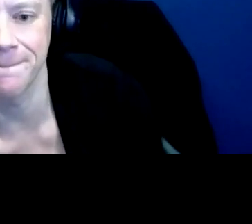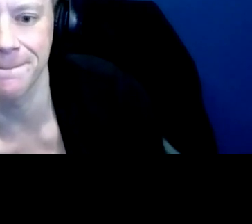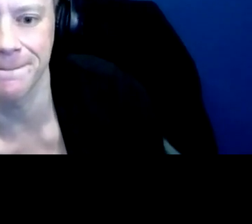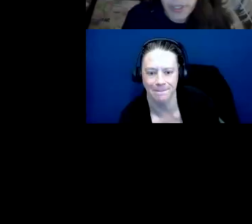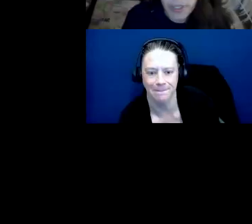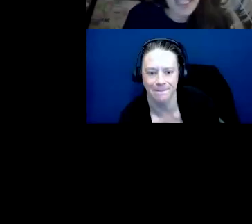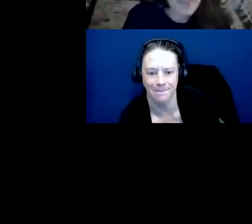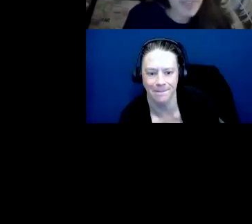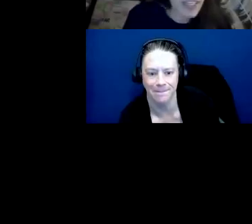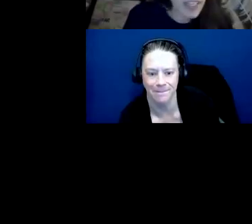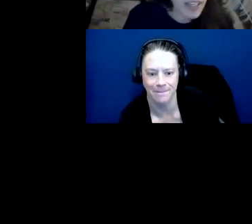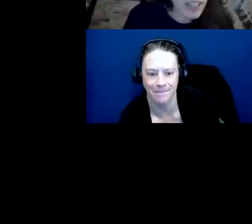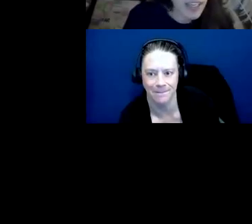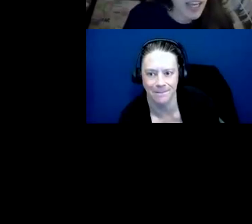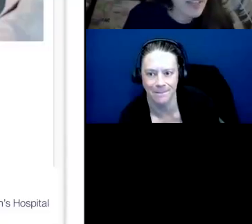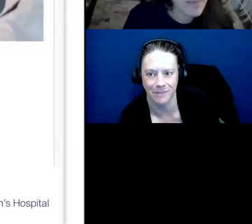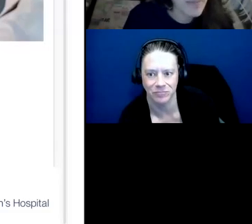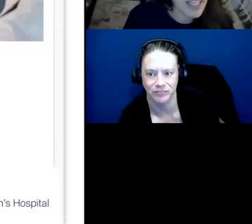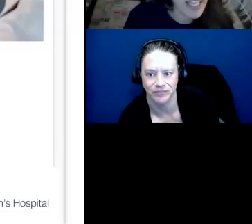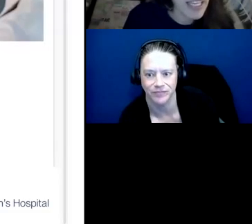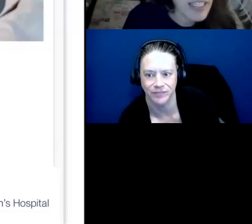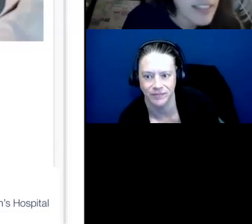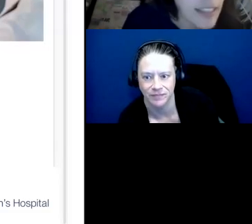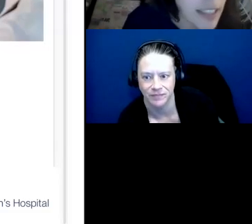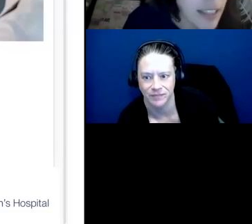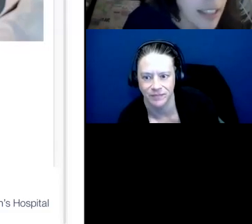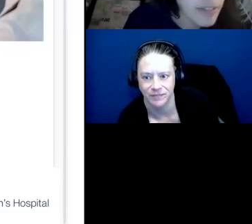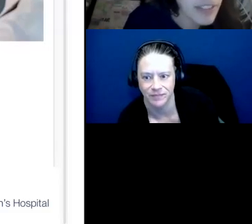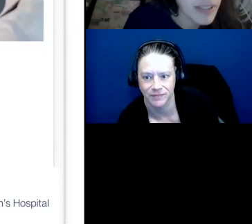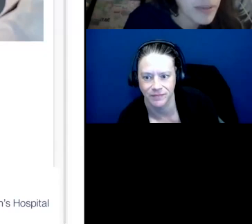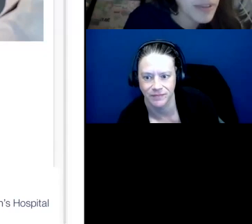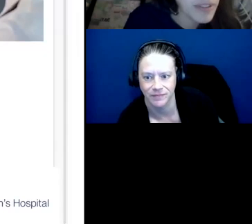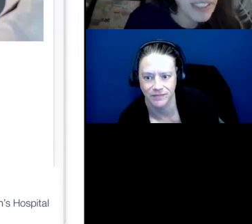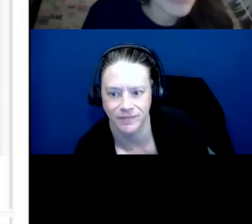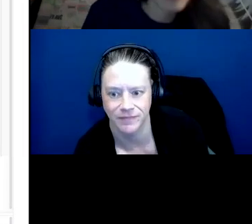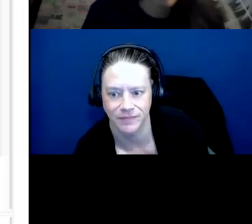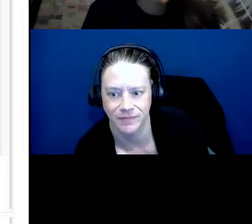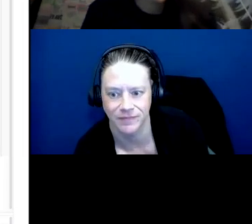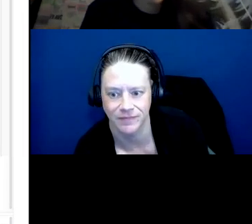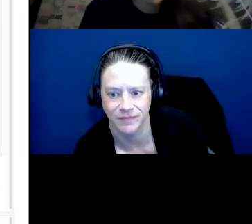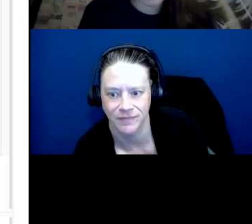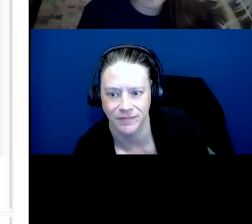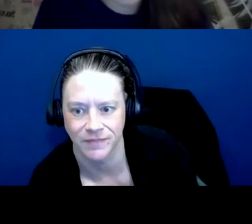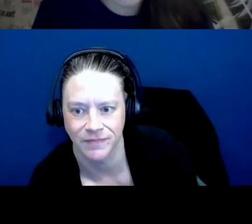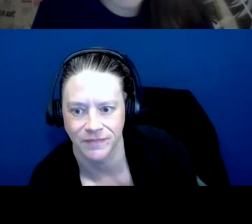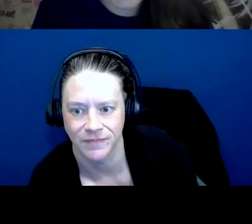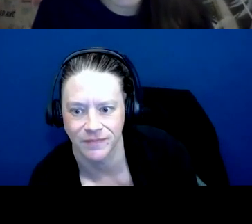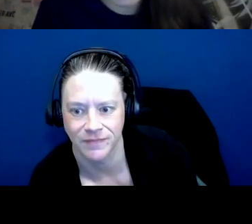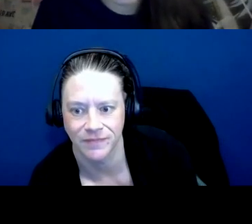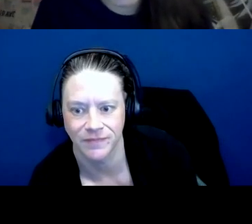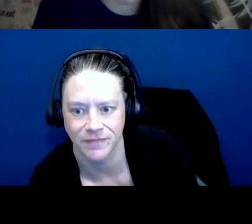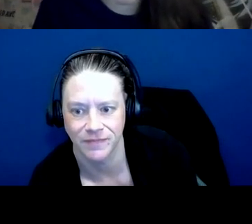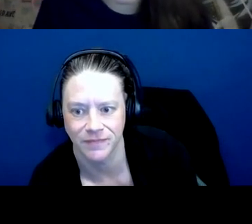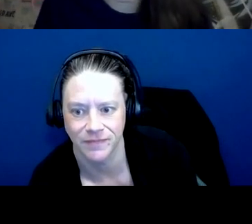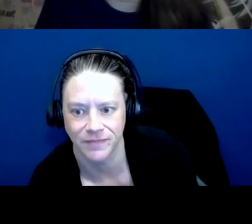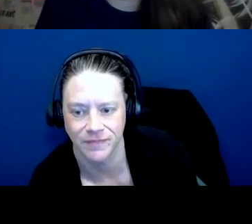Here we go, share, and then view slideshow. Okay,